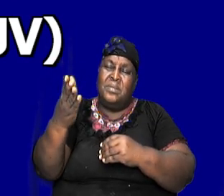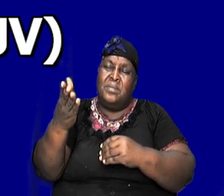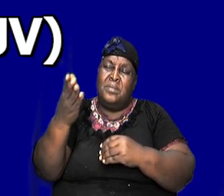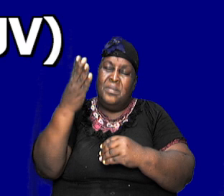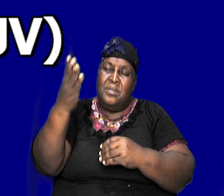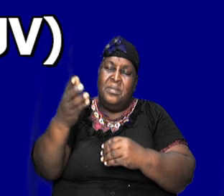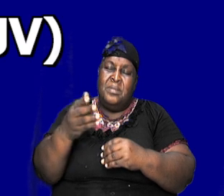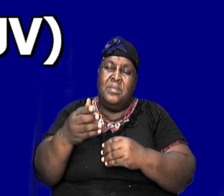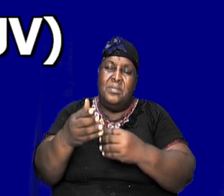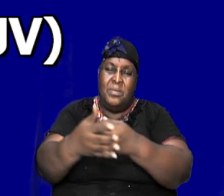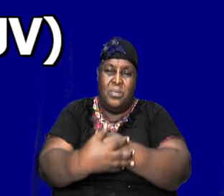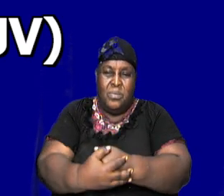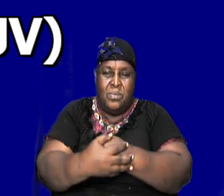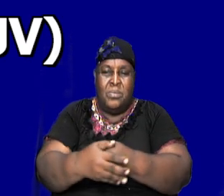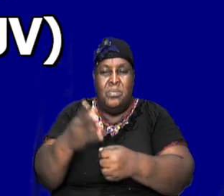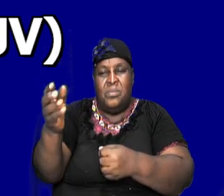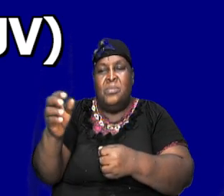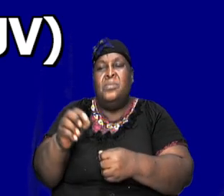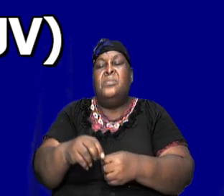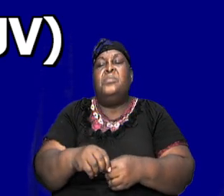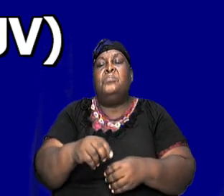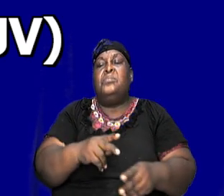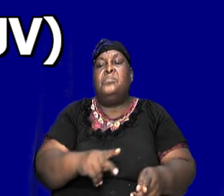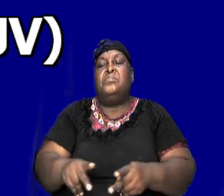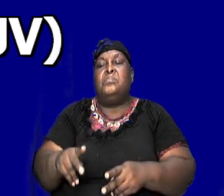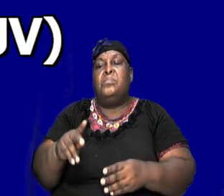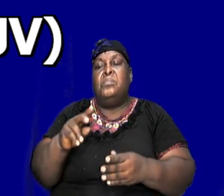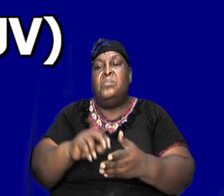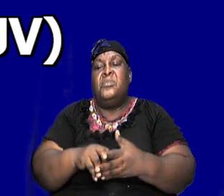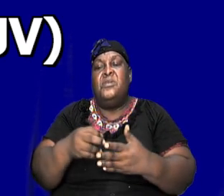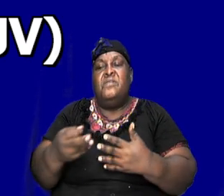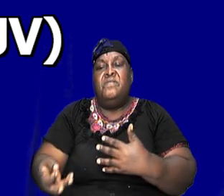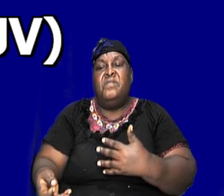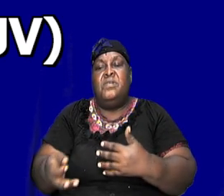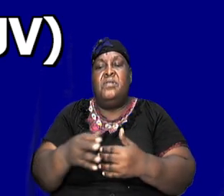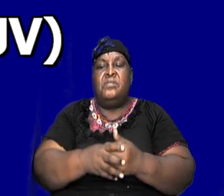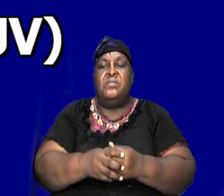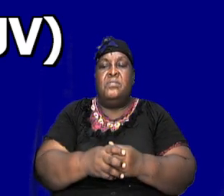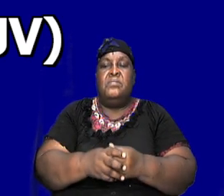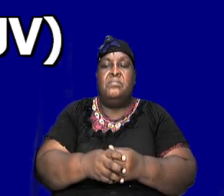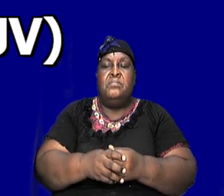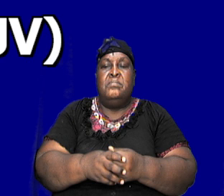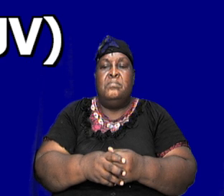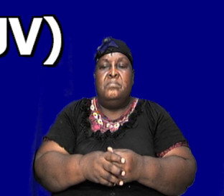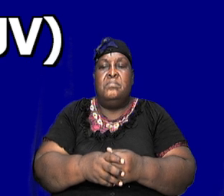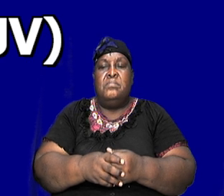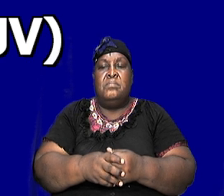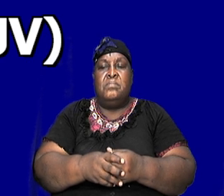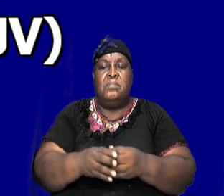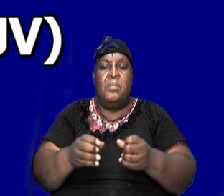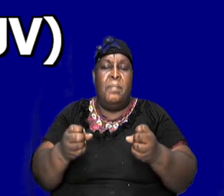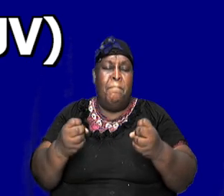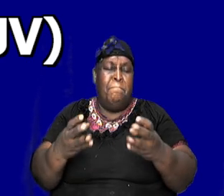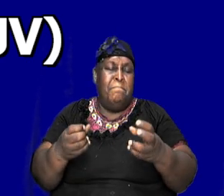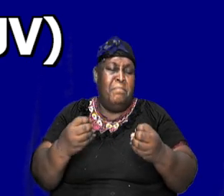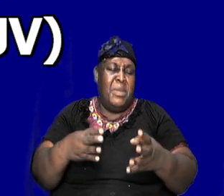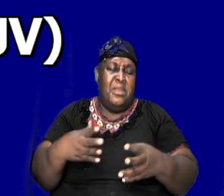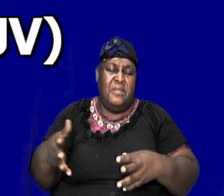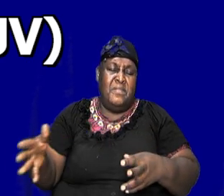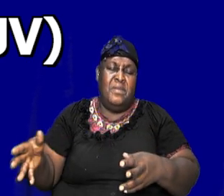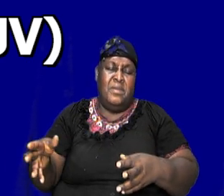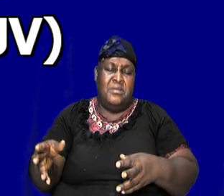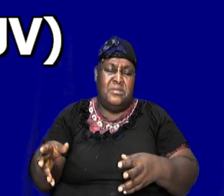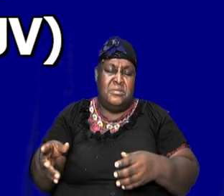time thou dash thy foot against a stone." I think that is it. So there's a couple of things I like to just point out about